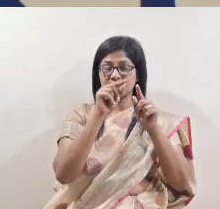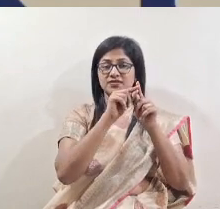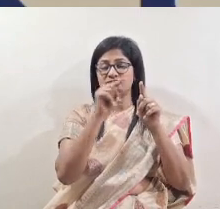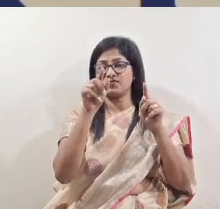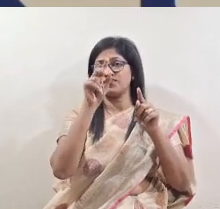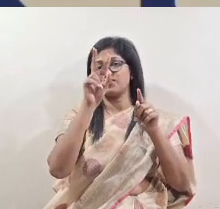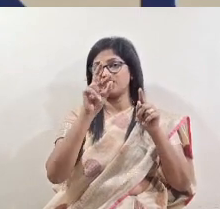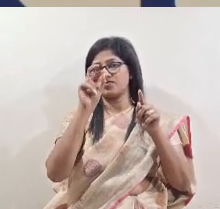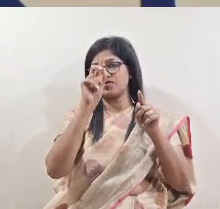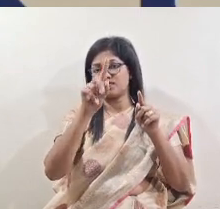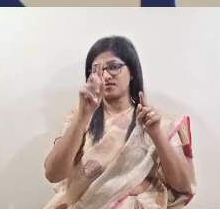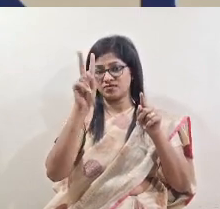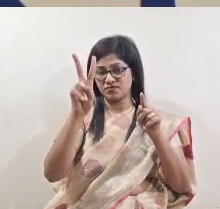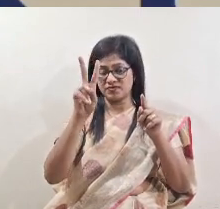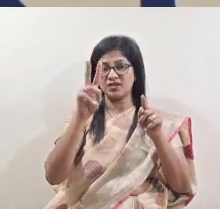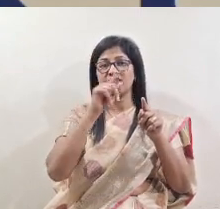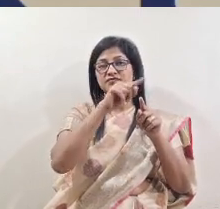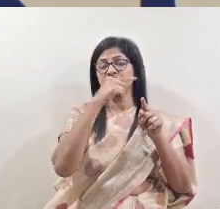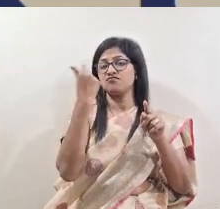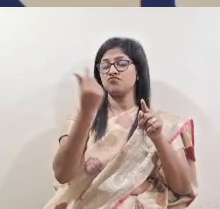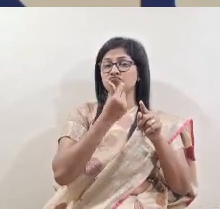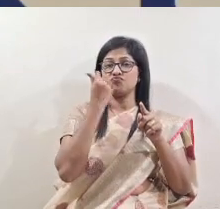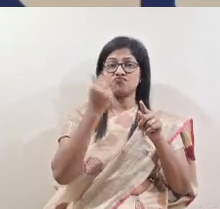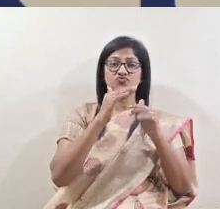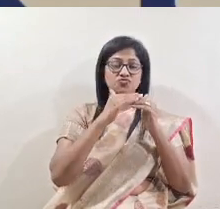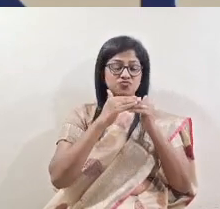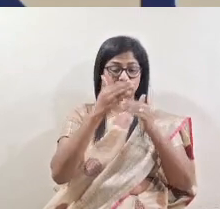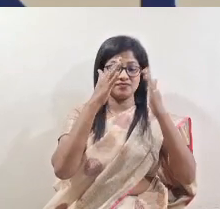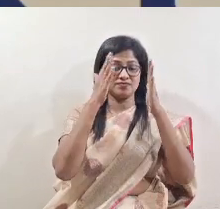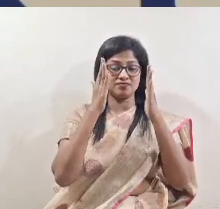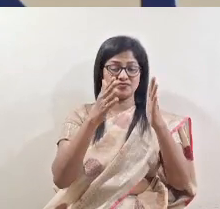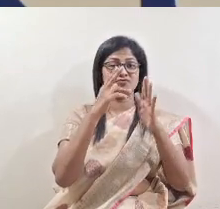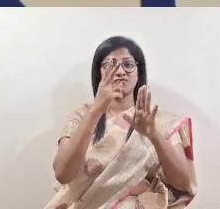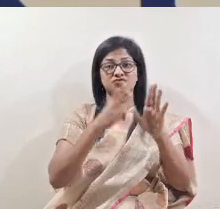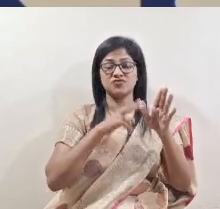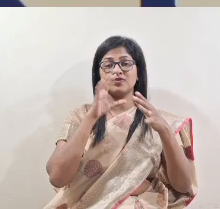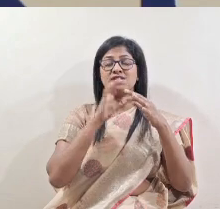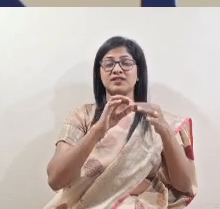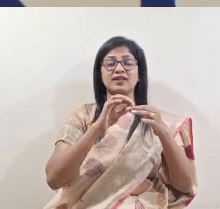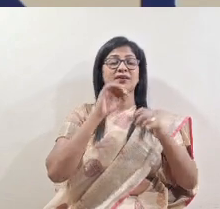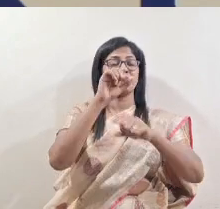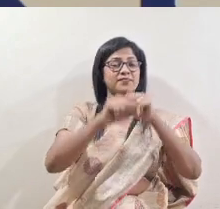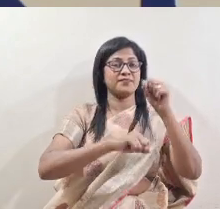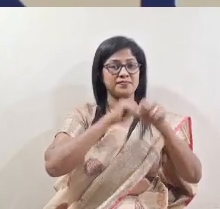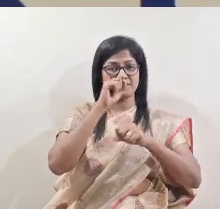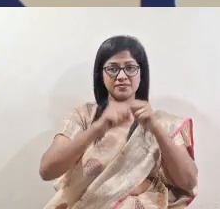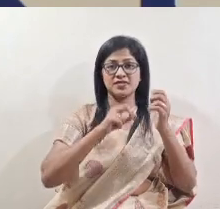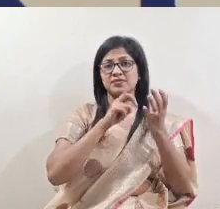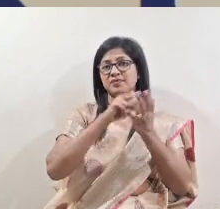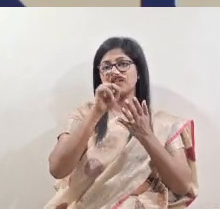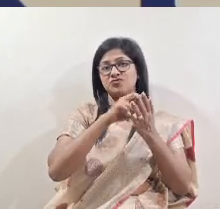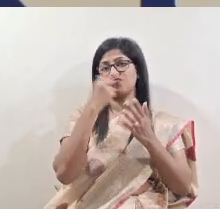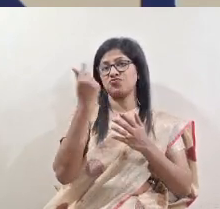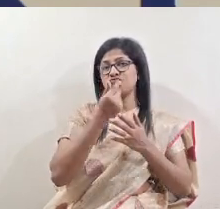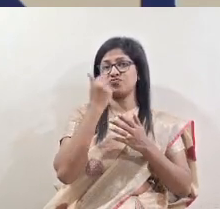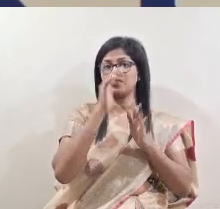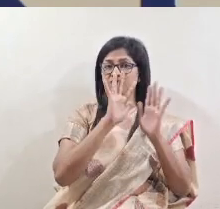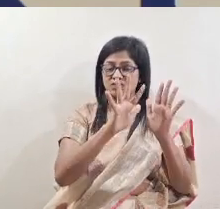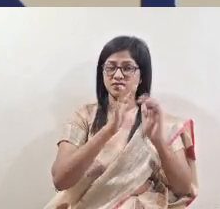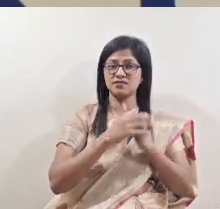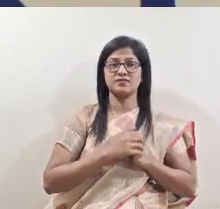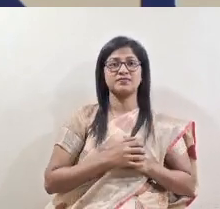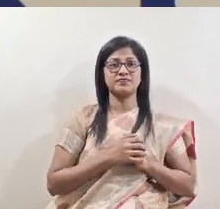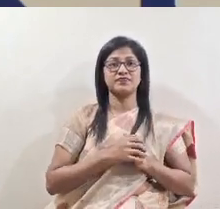2010-12, was only on VRUs, especially the non-motorized transport, bicycles and